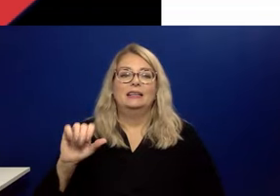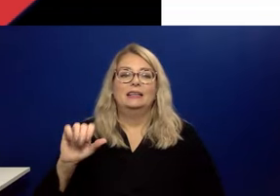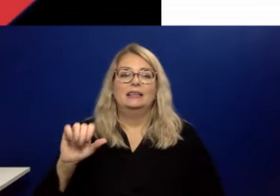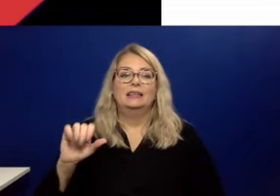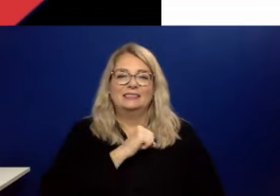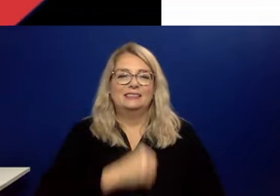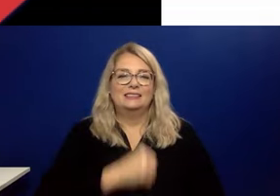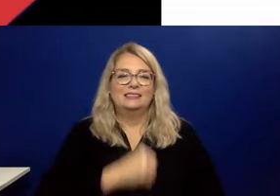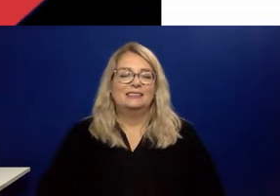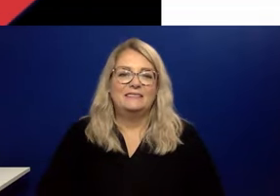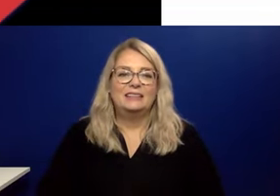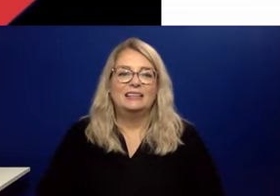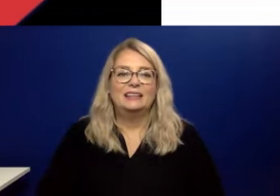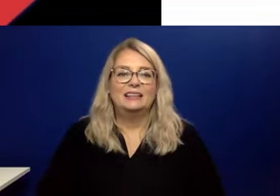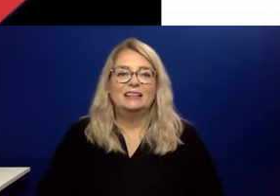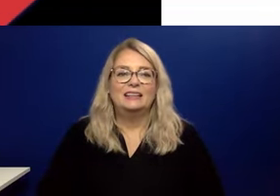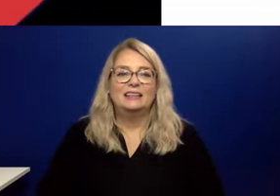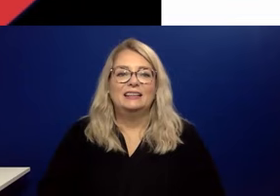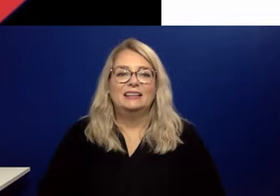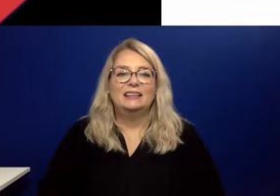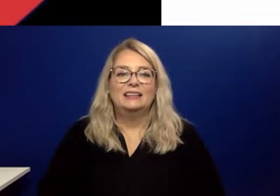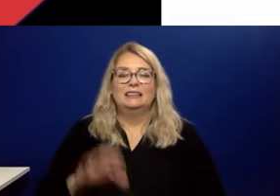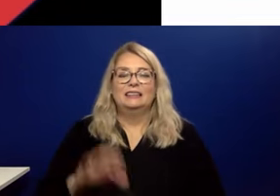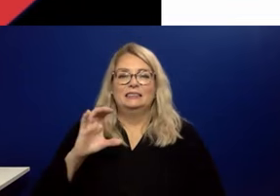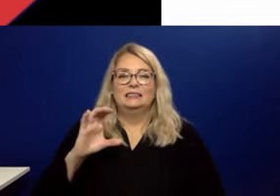said, Roosevelt. Wilson?